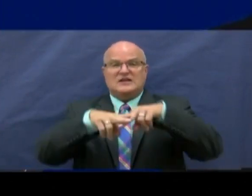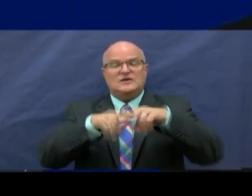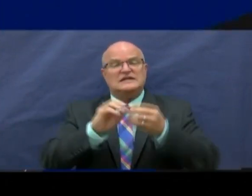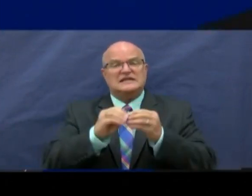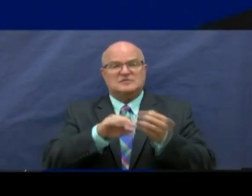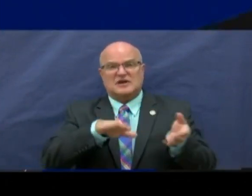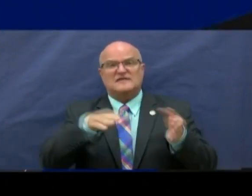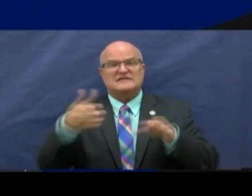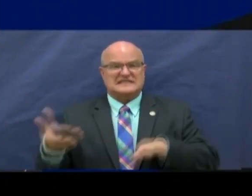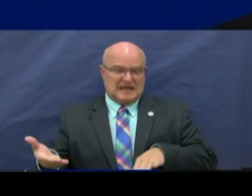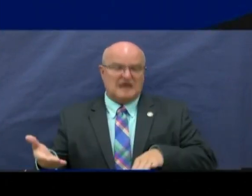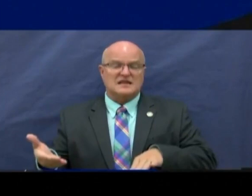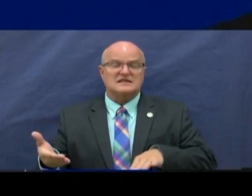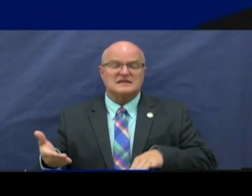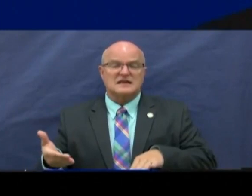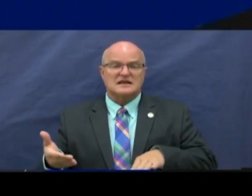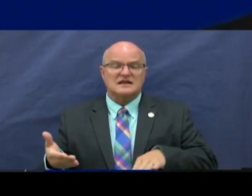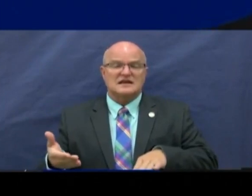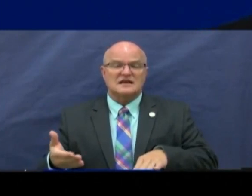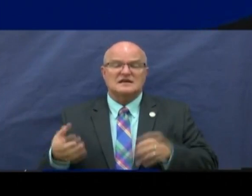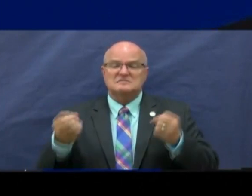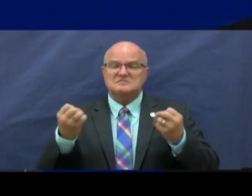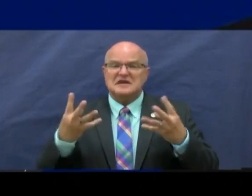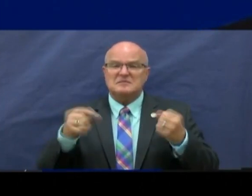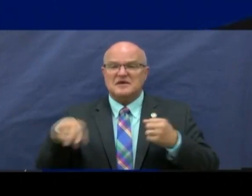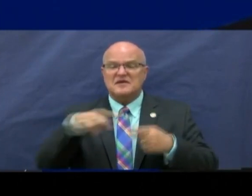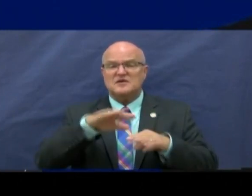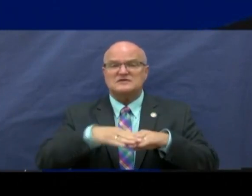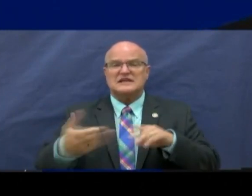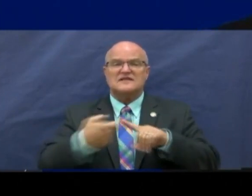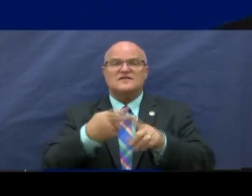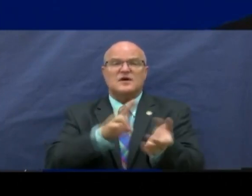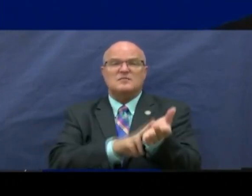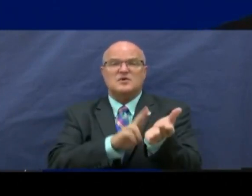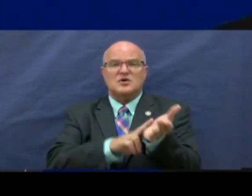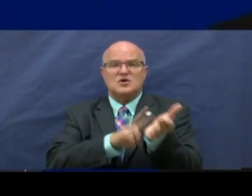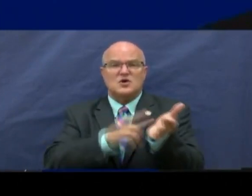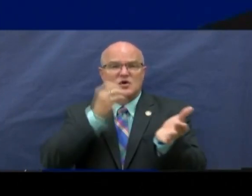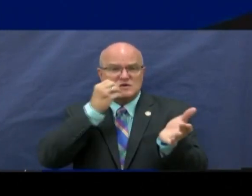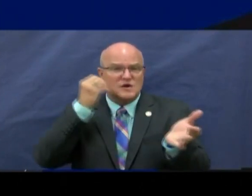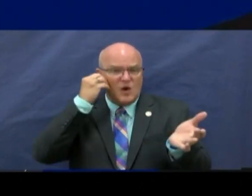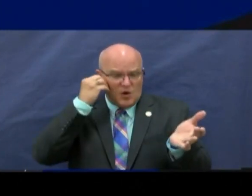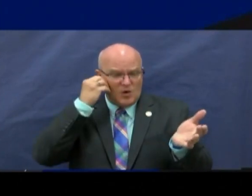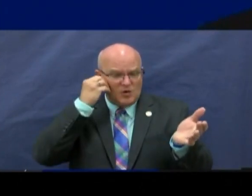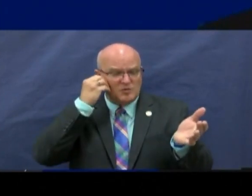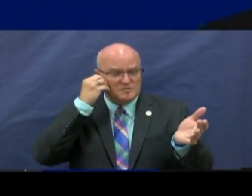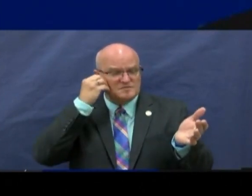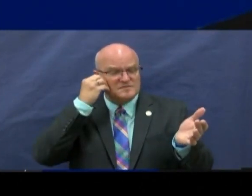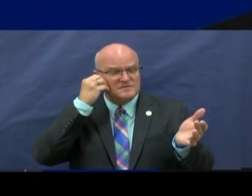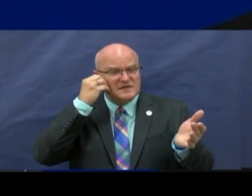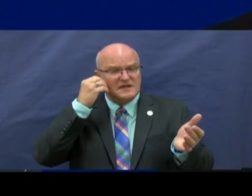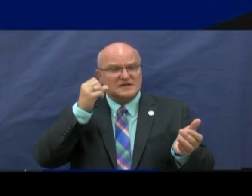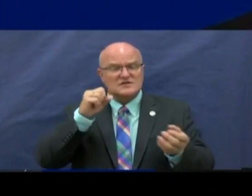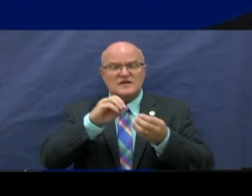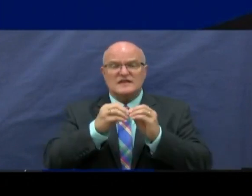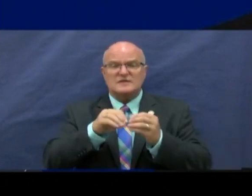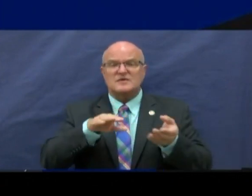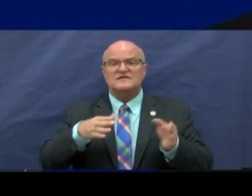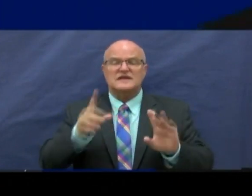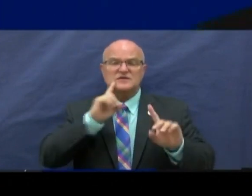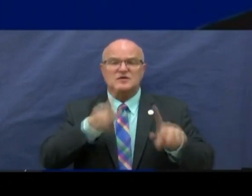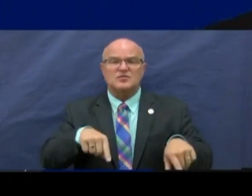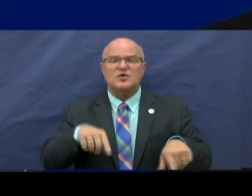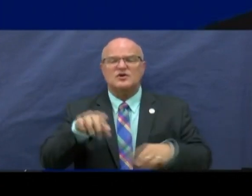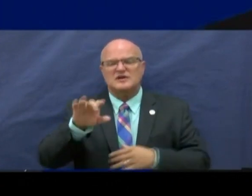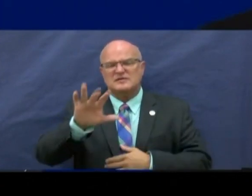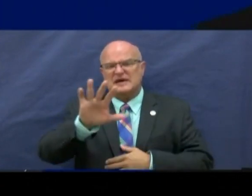of deaths. The vast majority of those deaths are coming from nursing home individuals. So of the number of deaths reported,